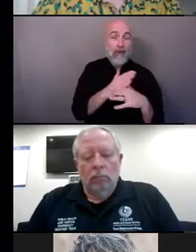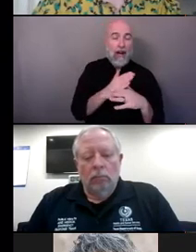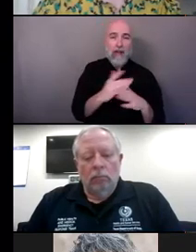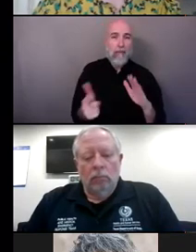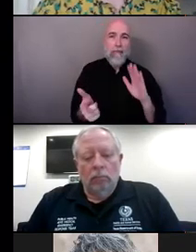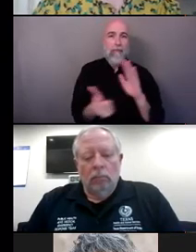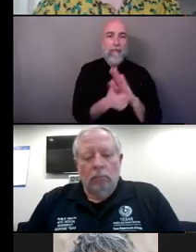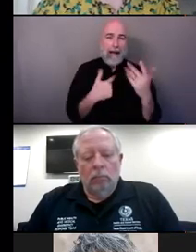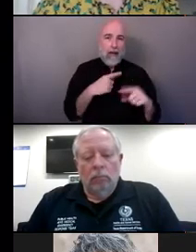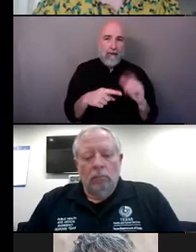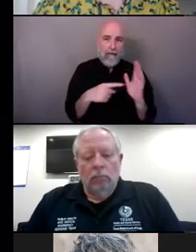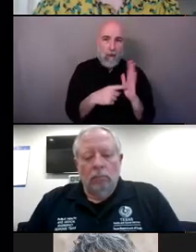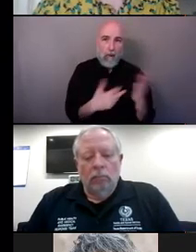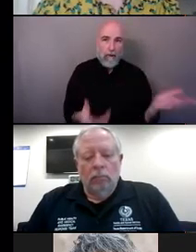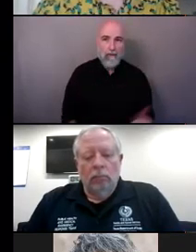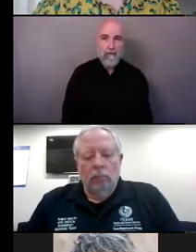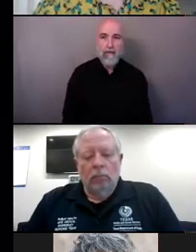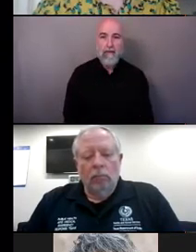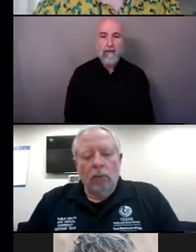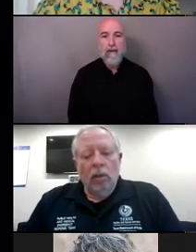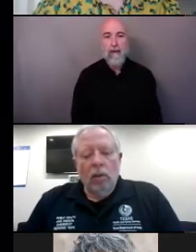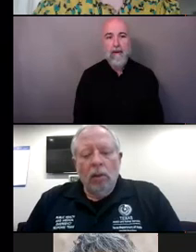prohibitively expensive.